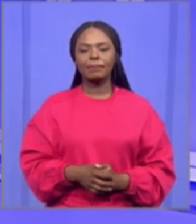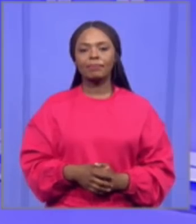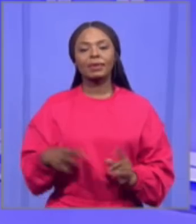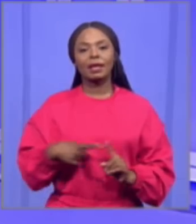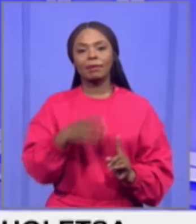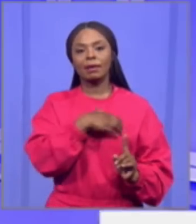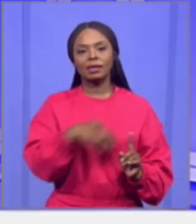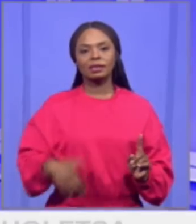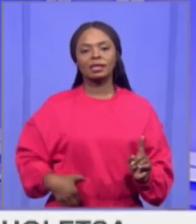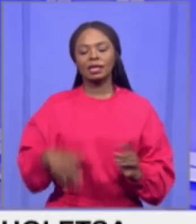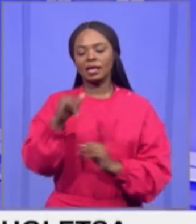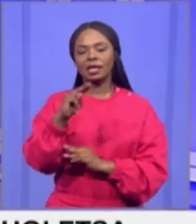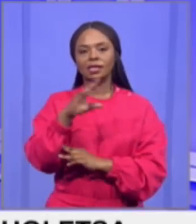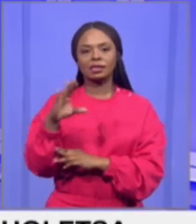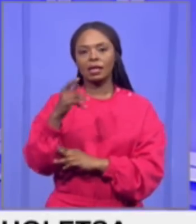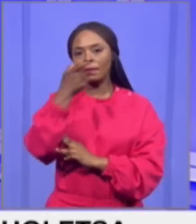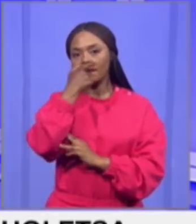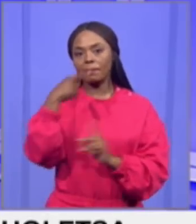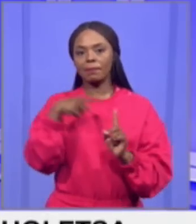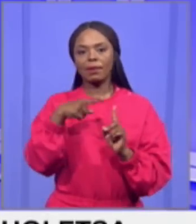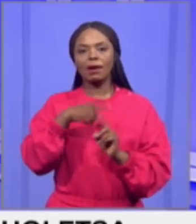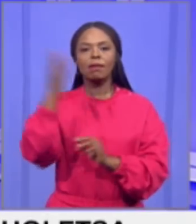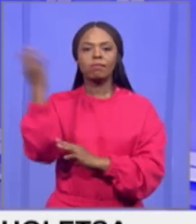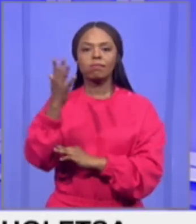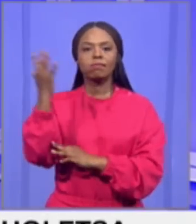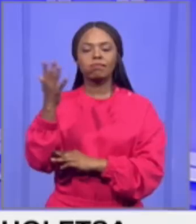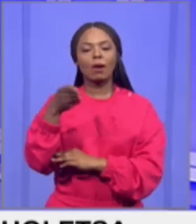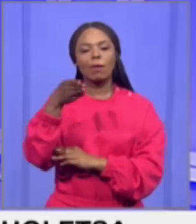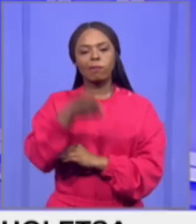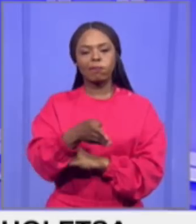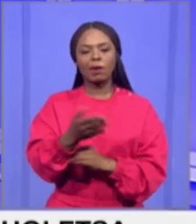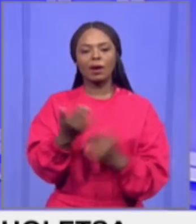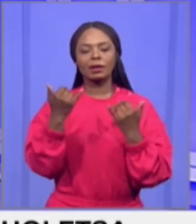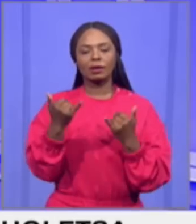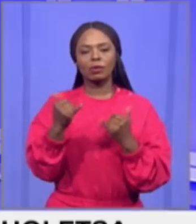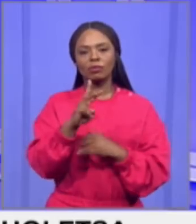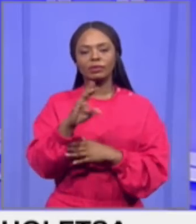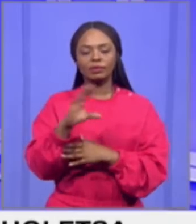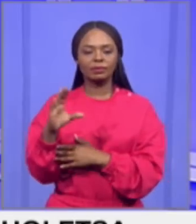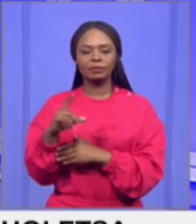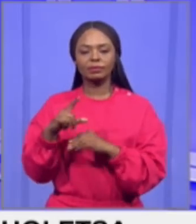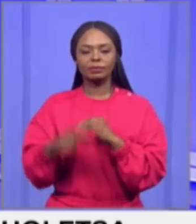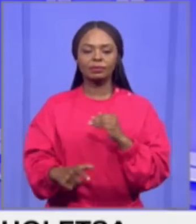President wa ANC Cyril Ramaphosa o sitlile puo ya go kwala seboka sena sa borobong sa Western Cape.